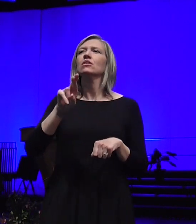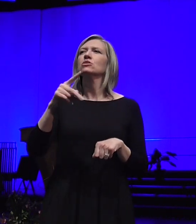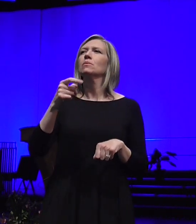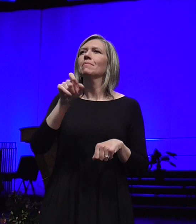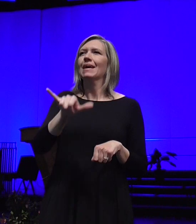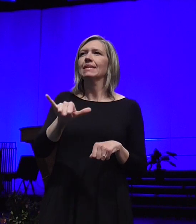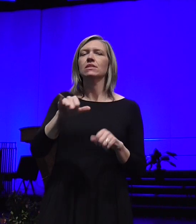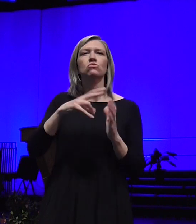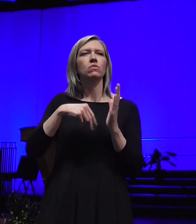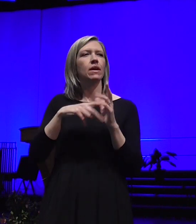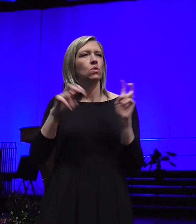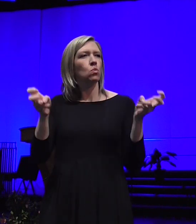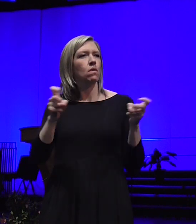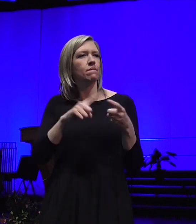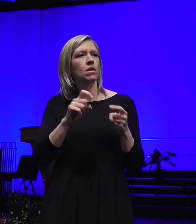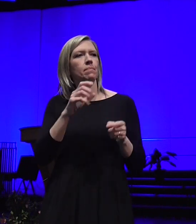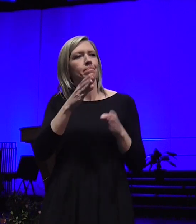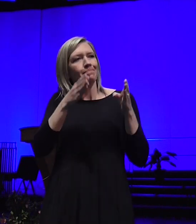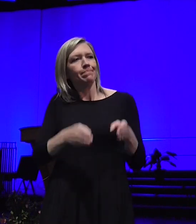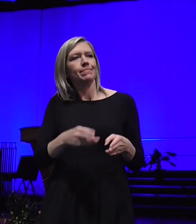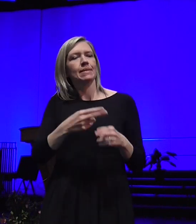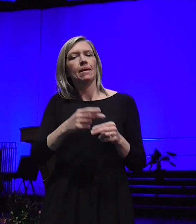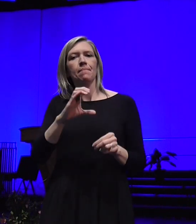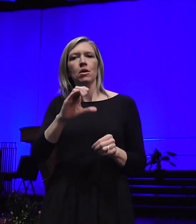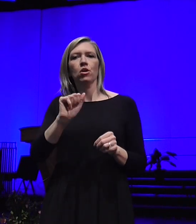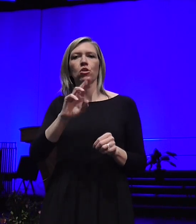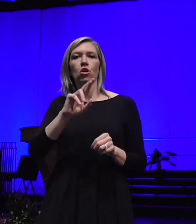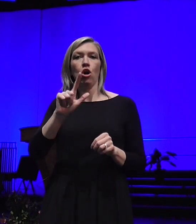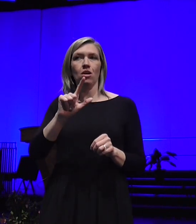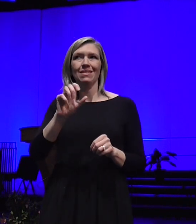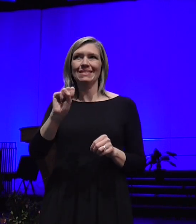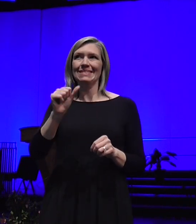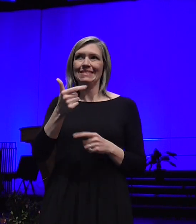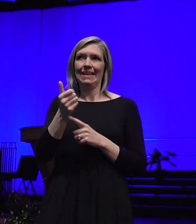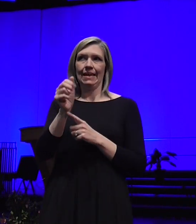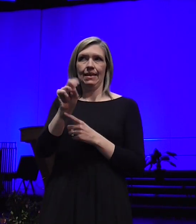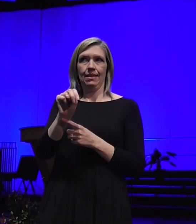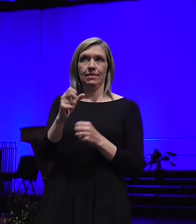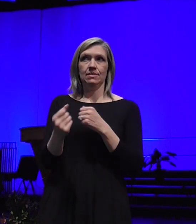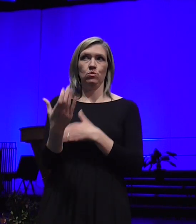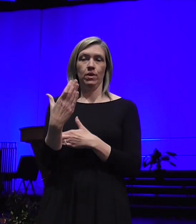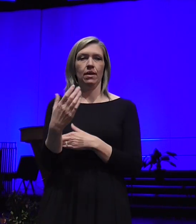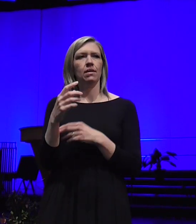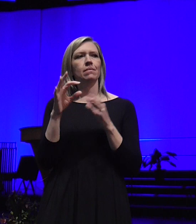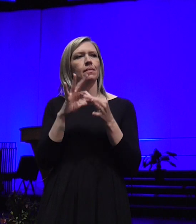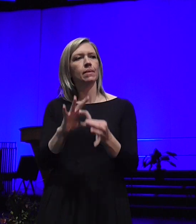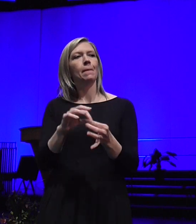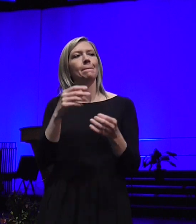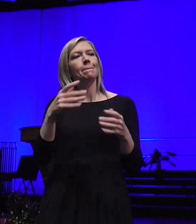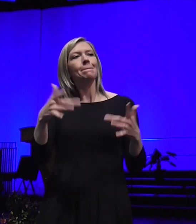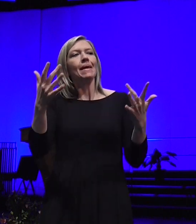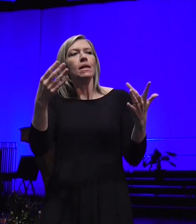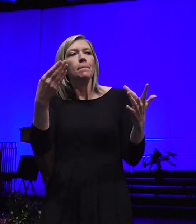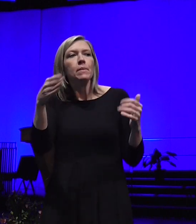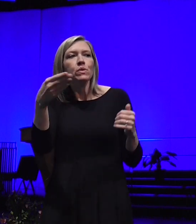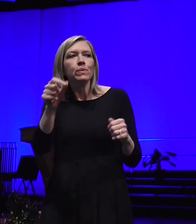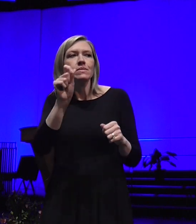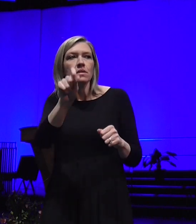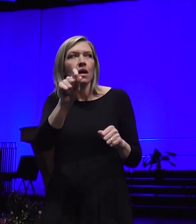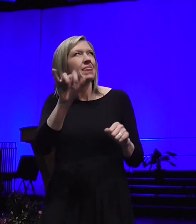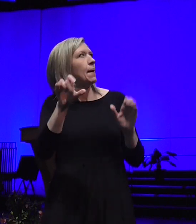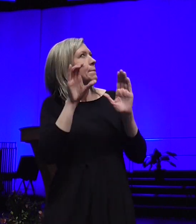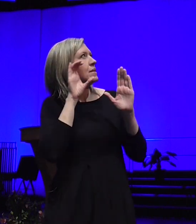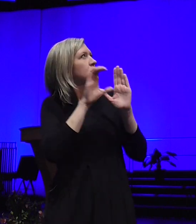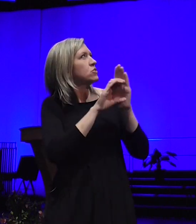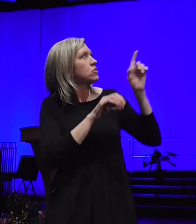Carl Sagan this morning about the pale blue dot. This is the picture that he was talking about right